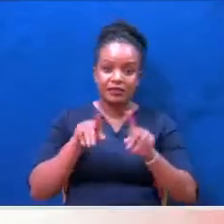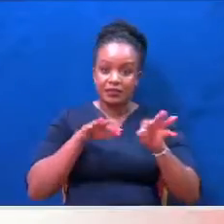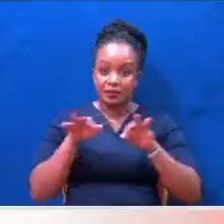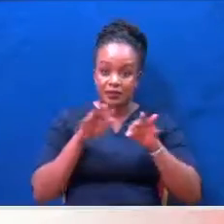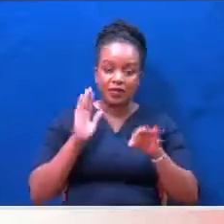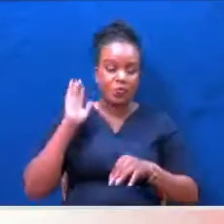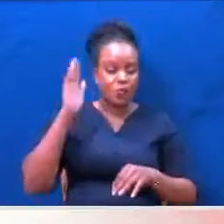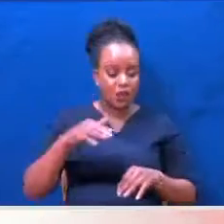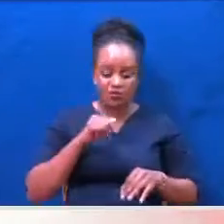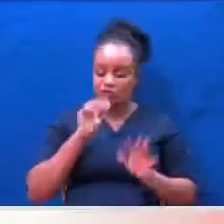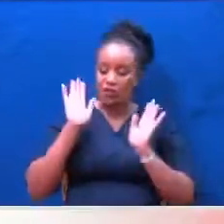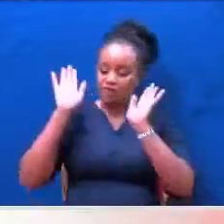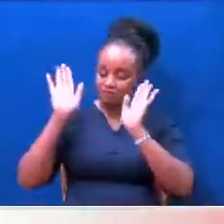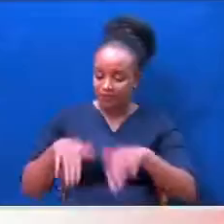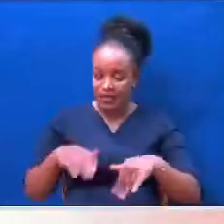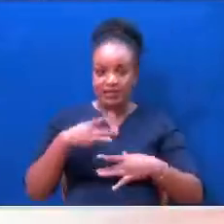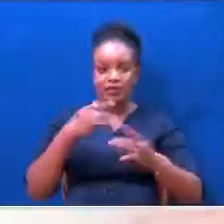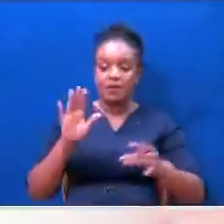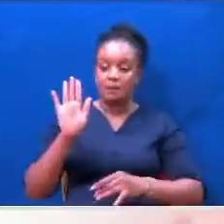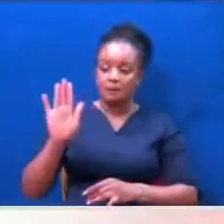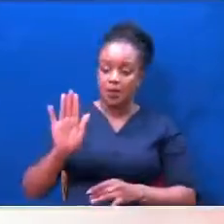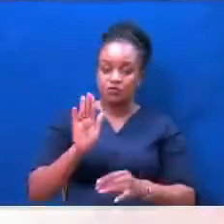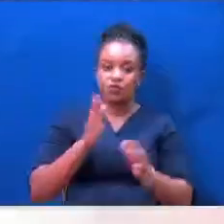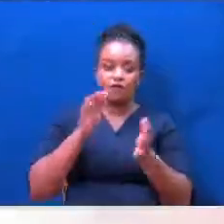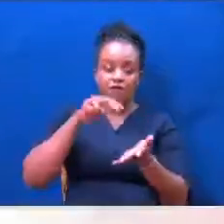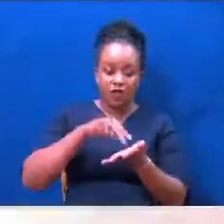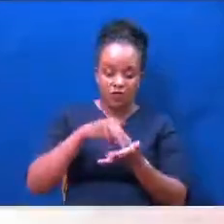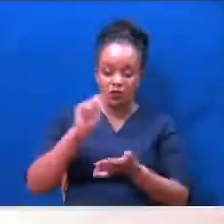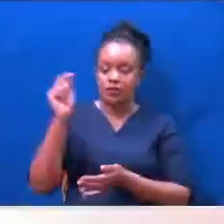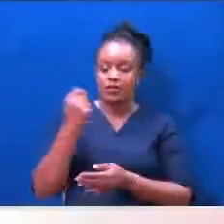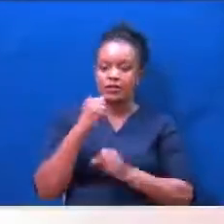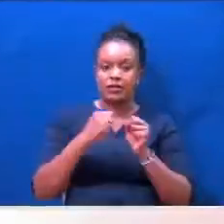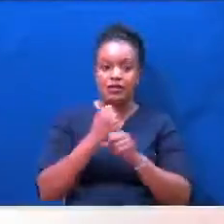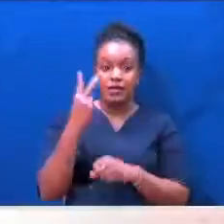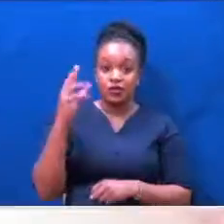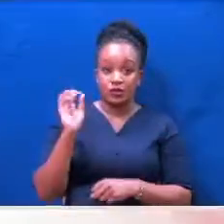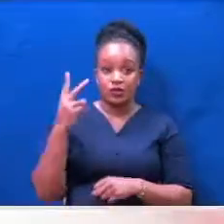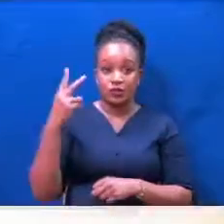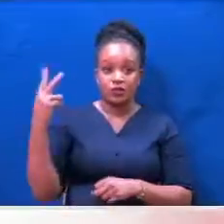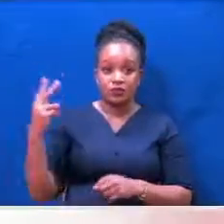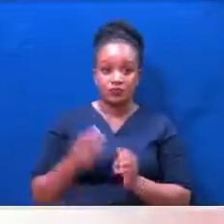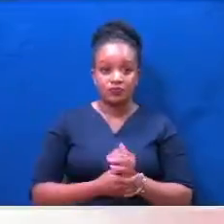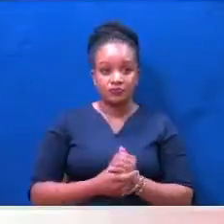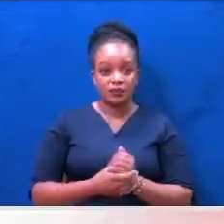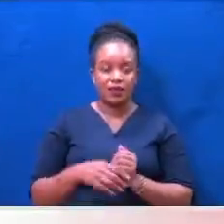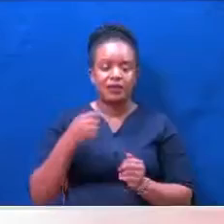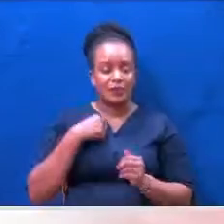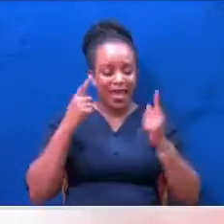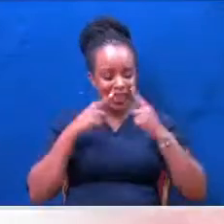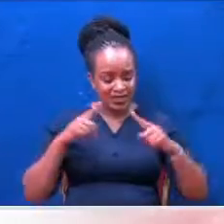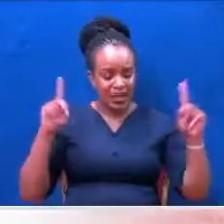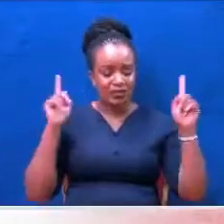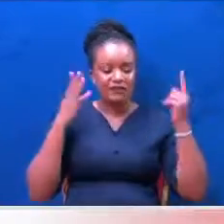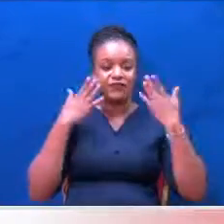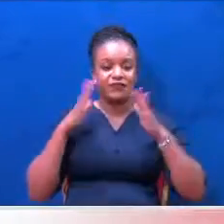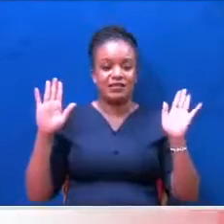will not abandon his interest to run for the presidency come 2022. Na nilisema kwa sauti kubwa